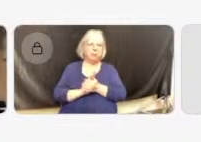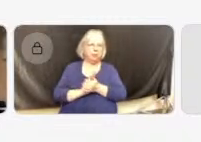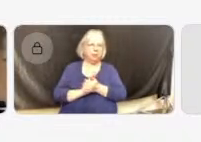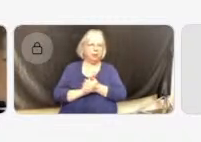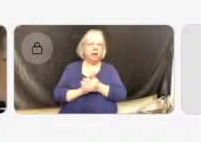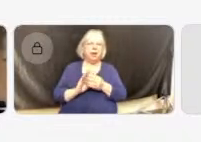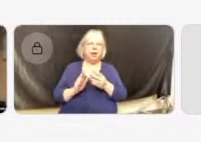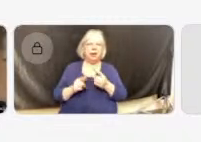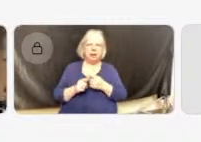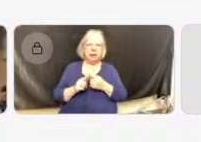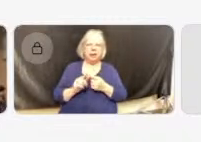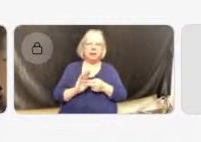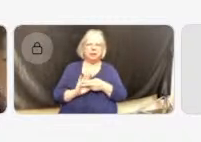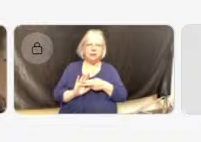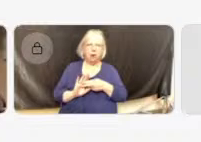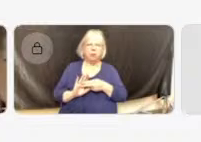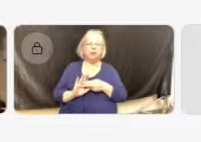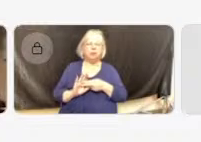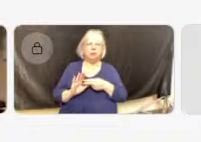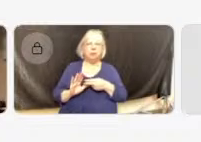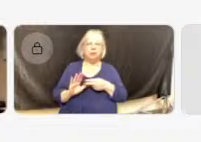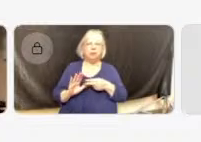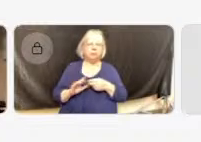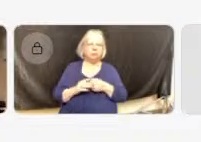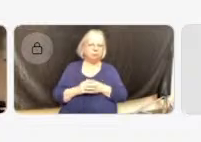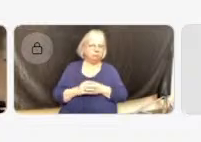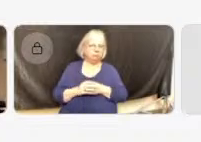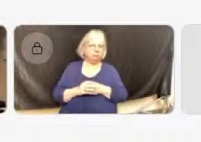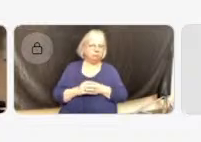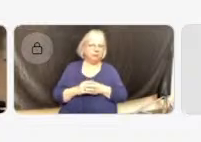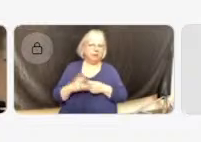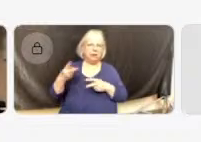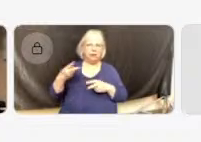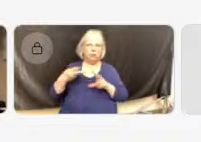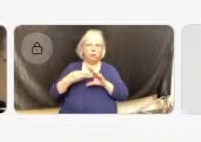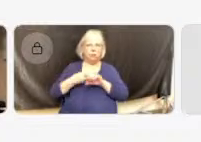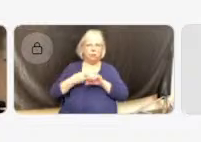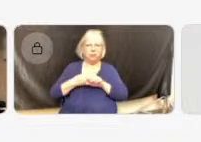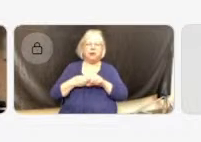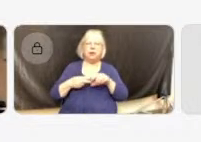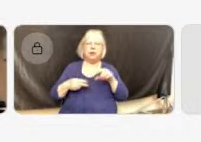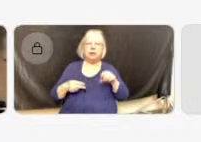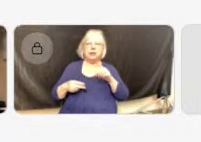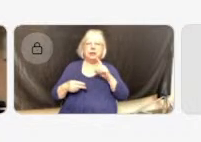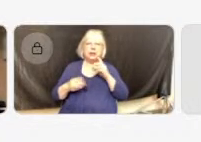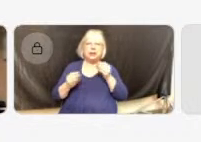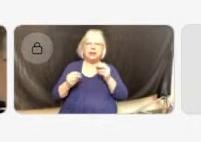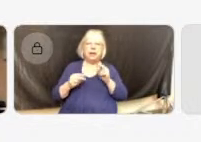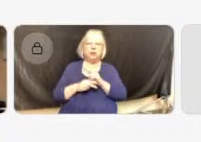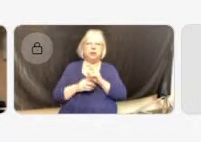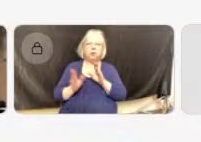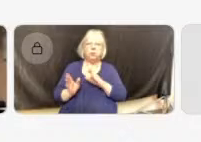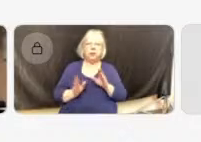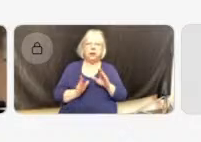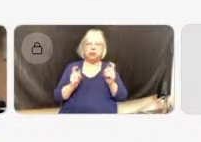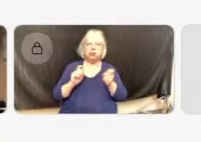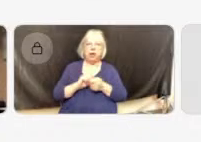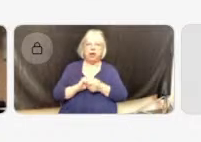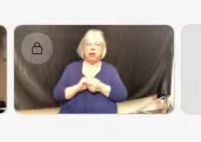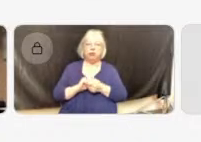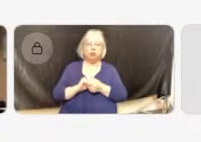zoning again, like the previous set of items. This is a land use plan